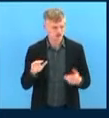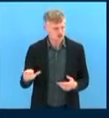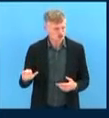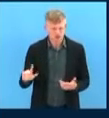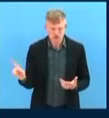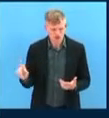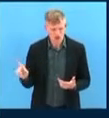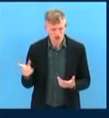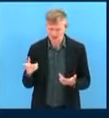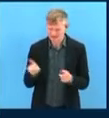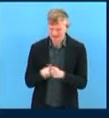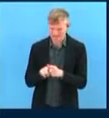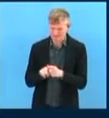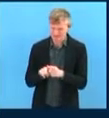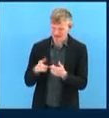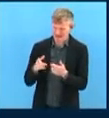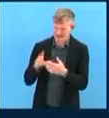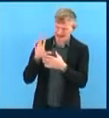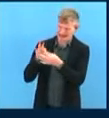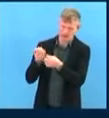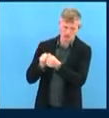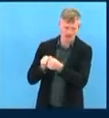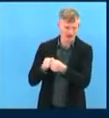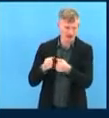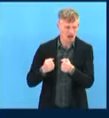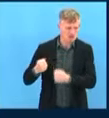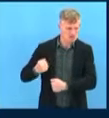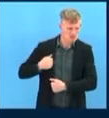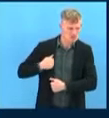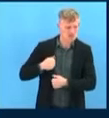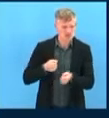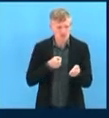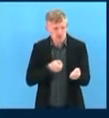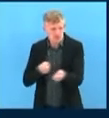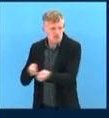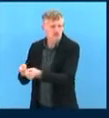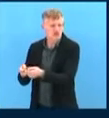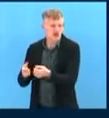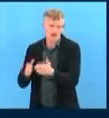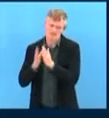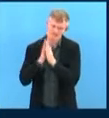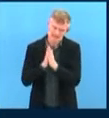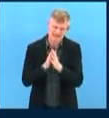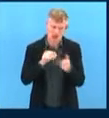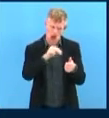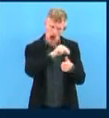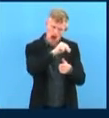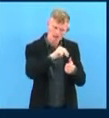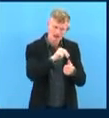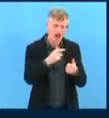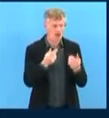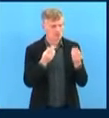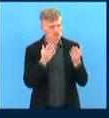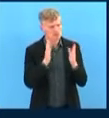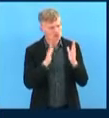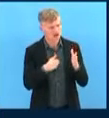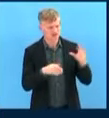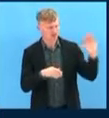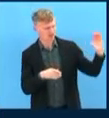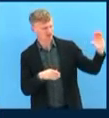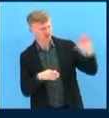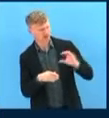they are future of us. We call on Armenia to pay compensations to the victims of its